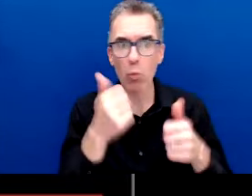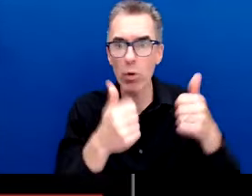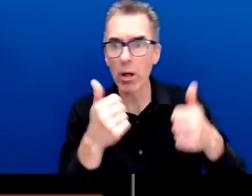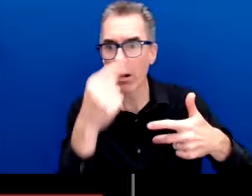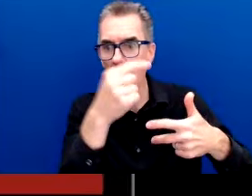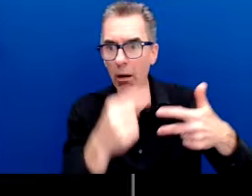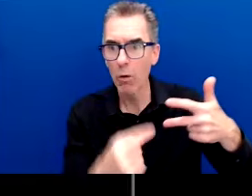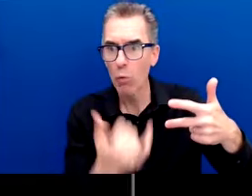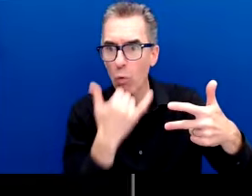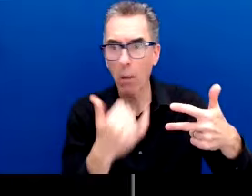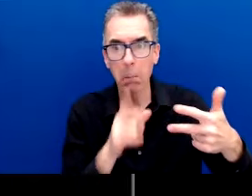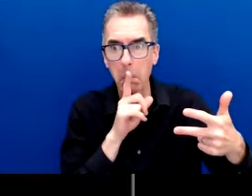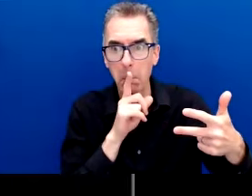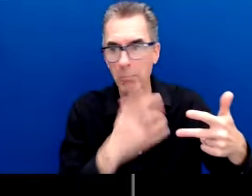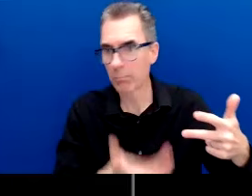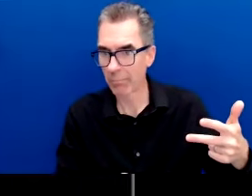what I got wrong.